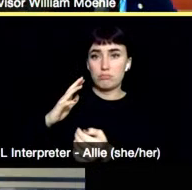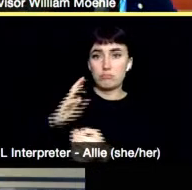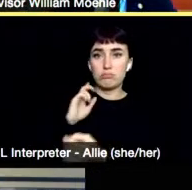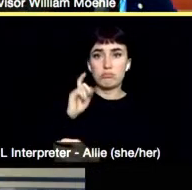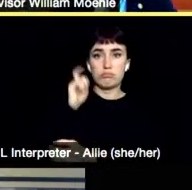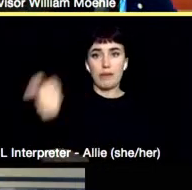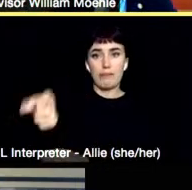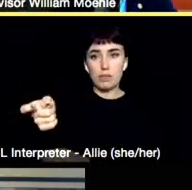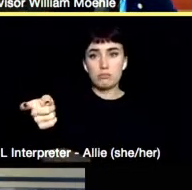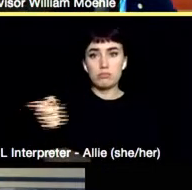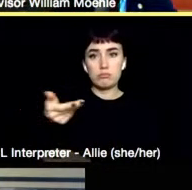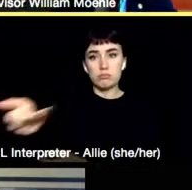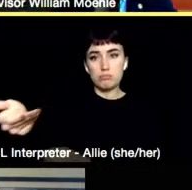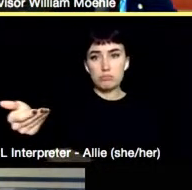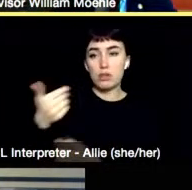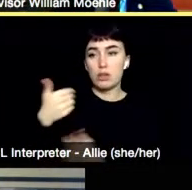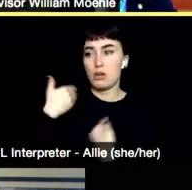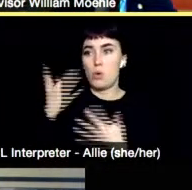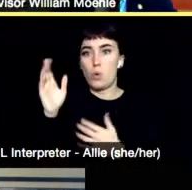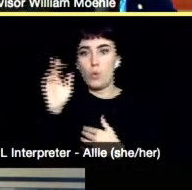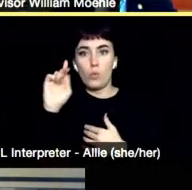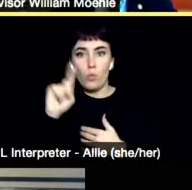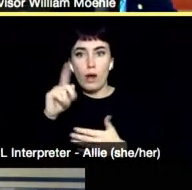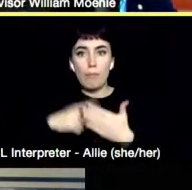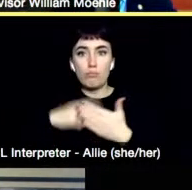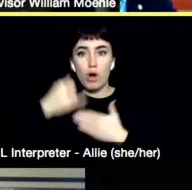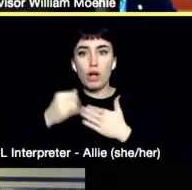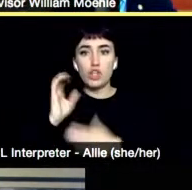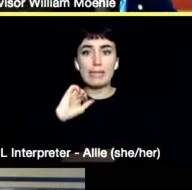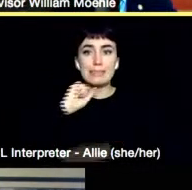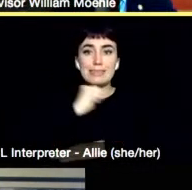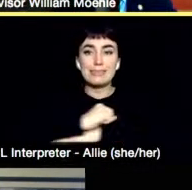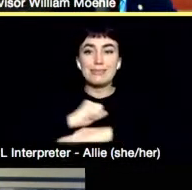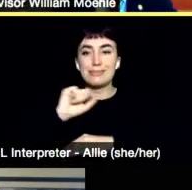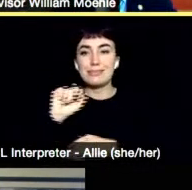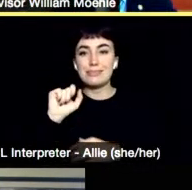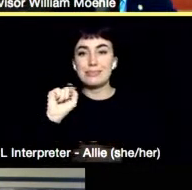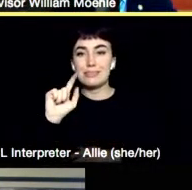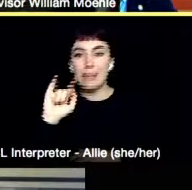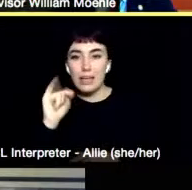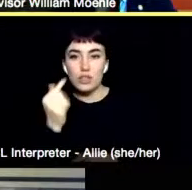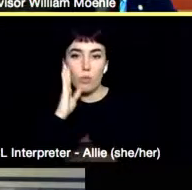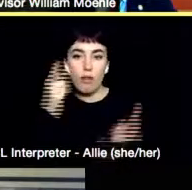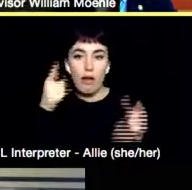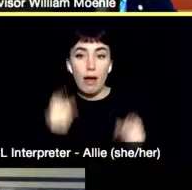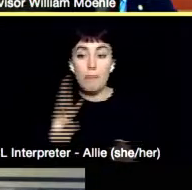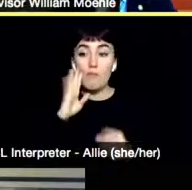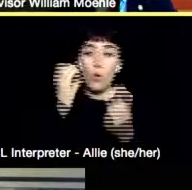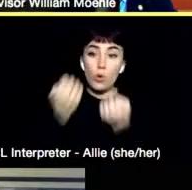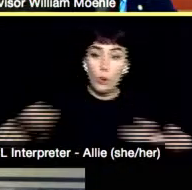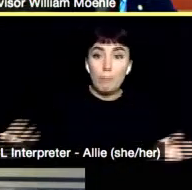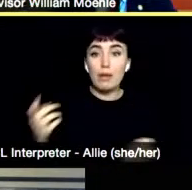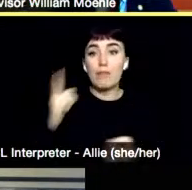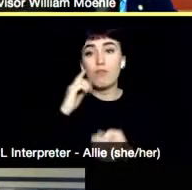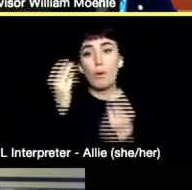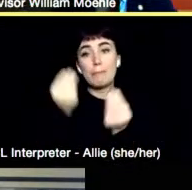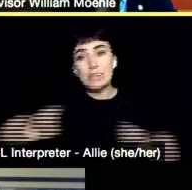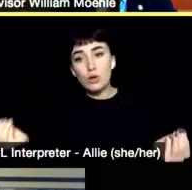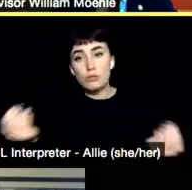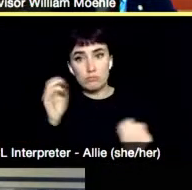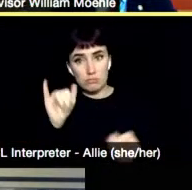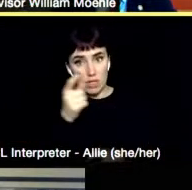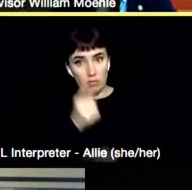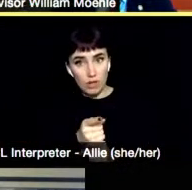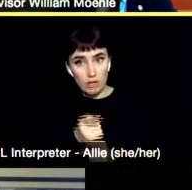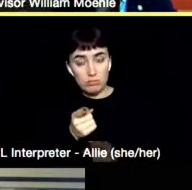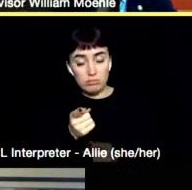we don't know where project staging is going to take place, either of equipment or materials. Is that